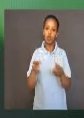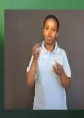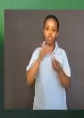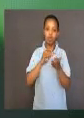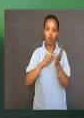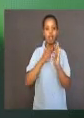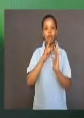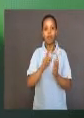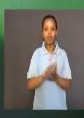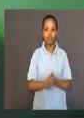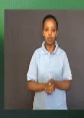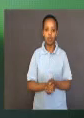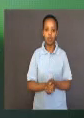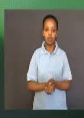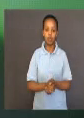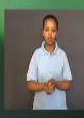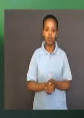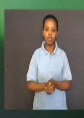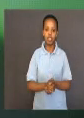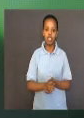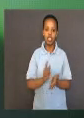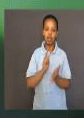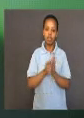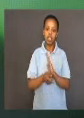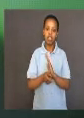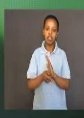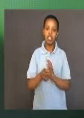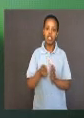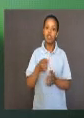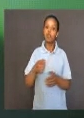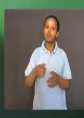survival advantage, such as being green.